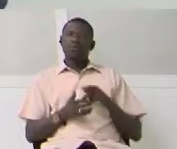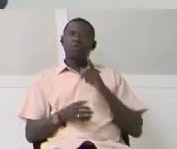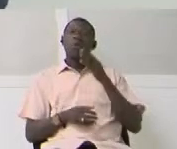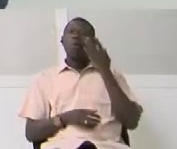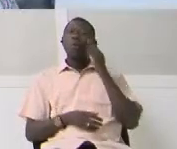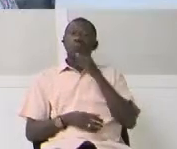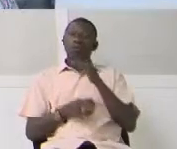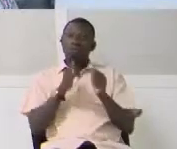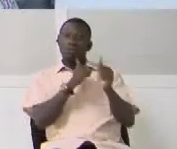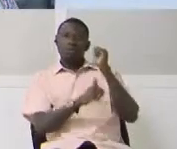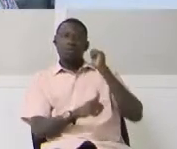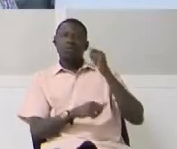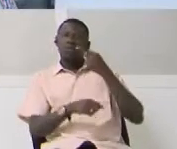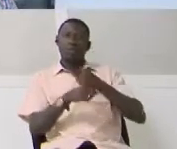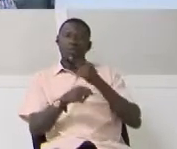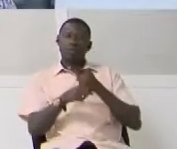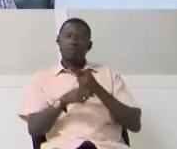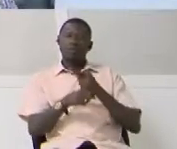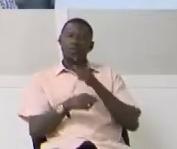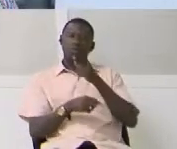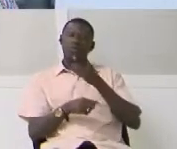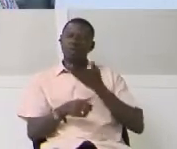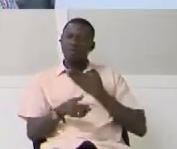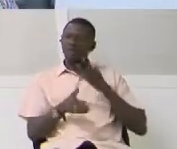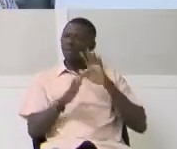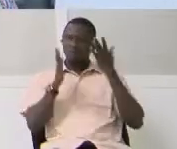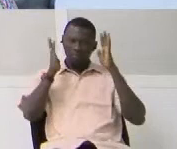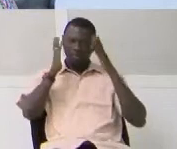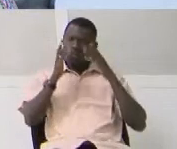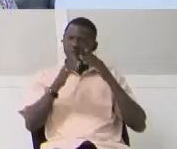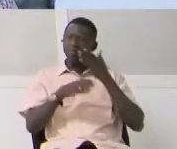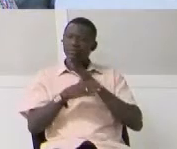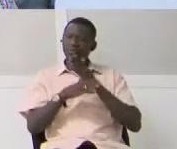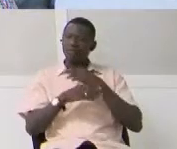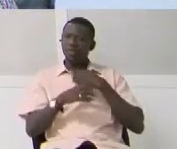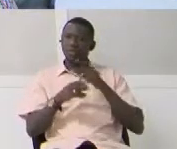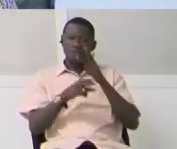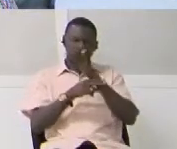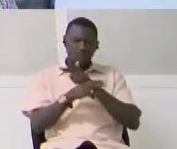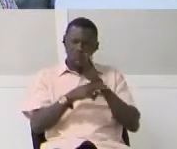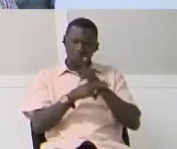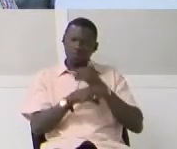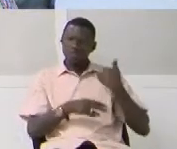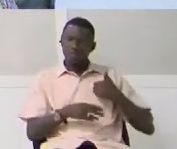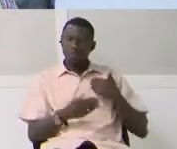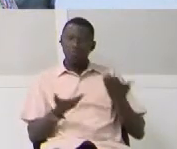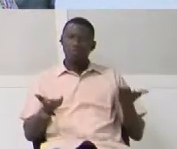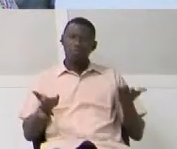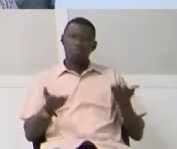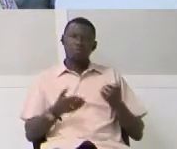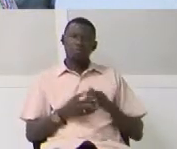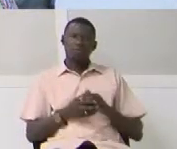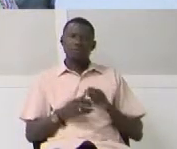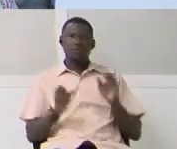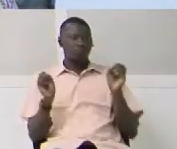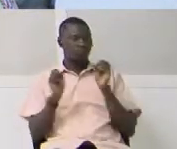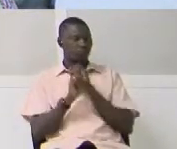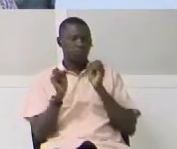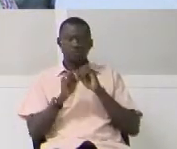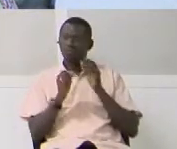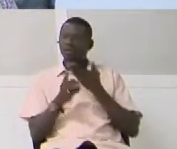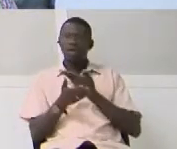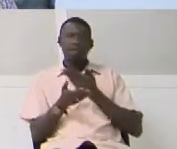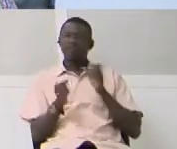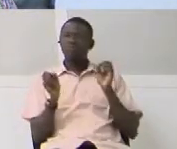security forces? No. When you visit, and I'm not going to say again, I'm going to have no Karangi. Did I have